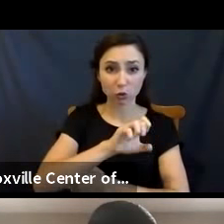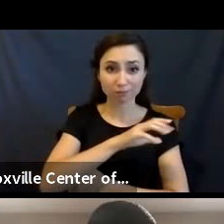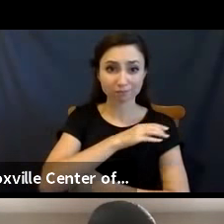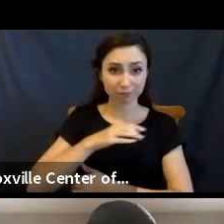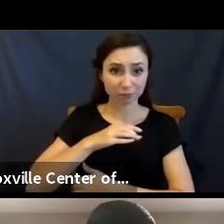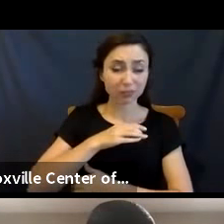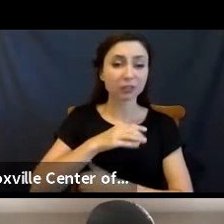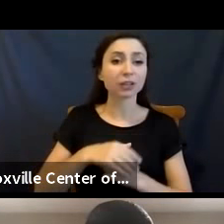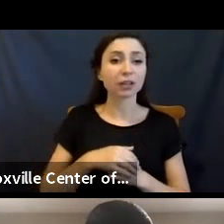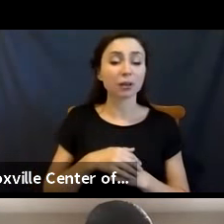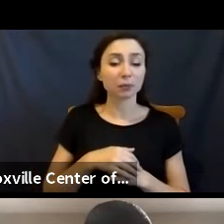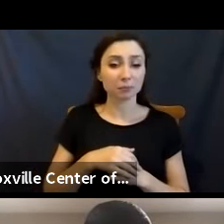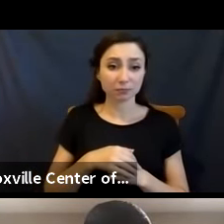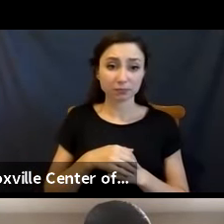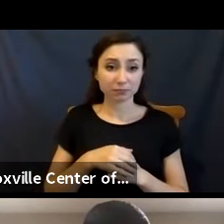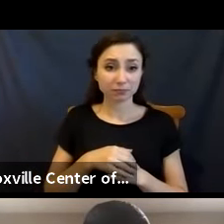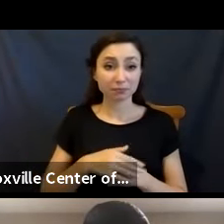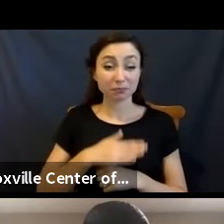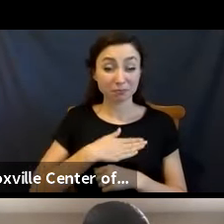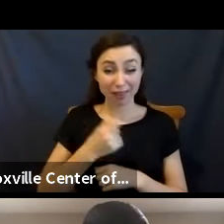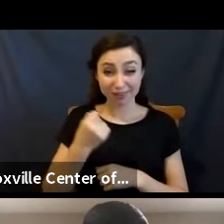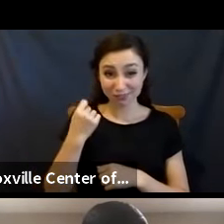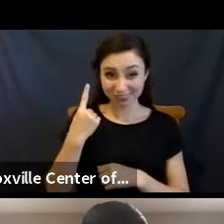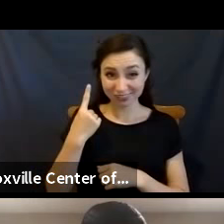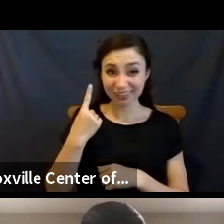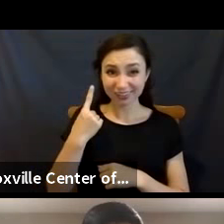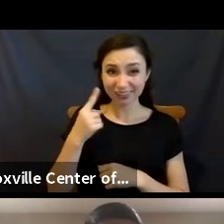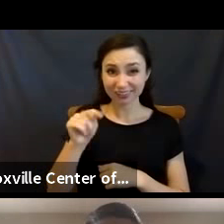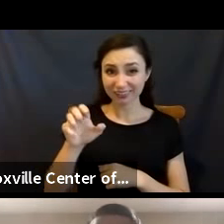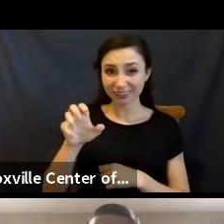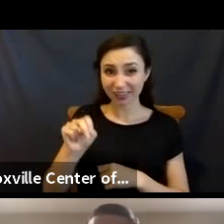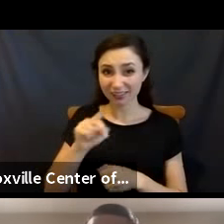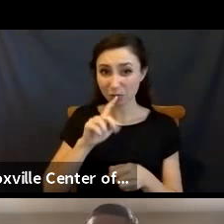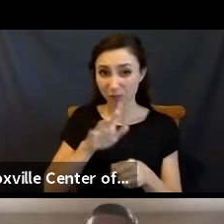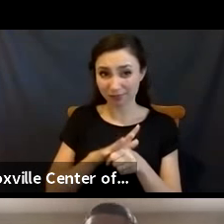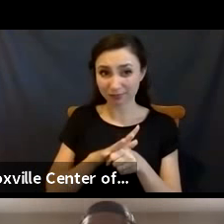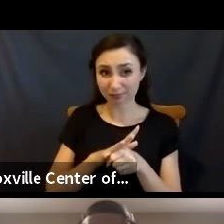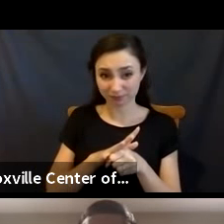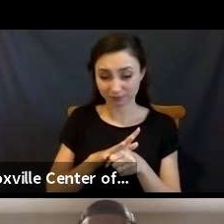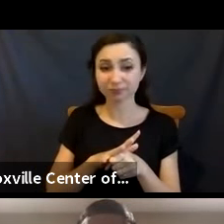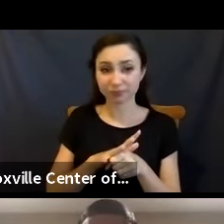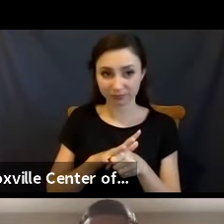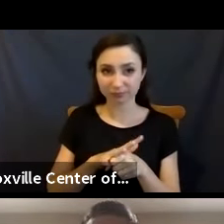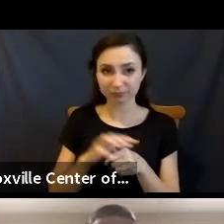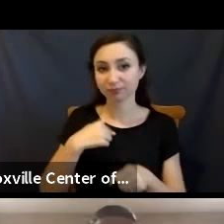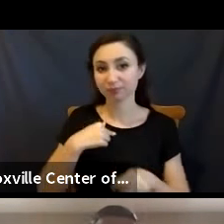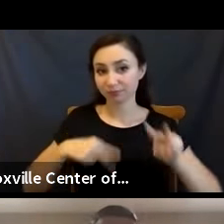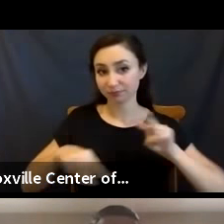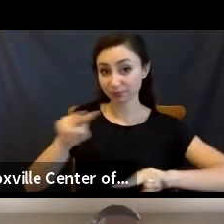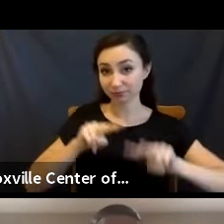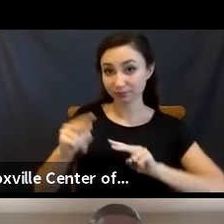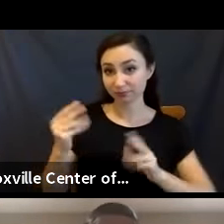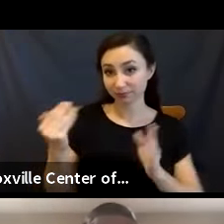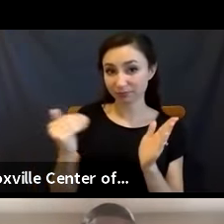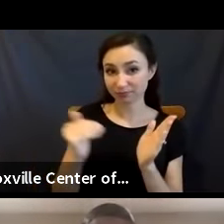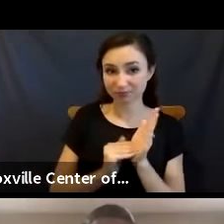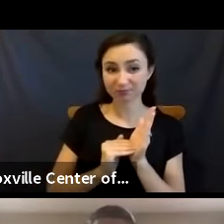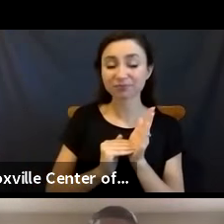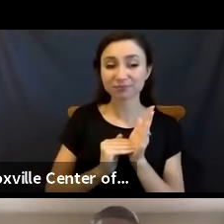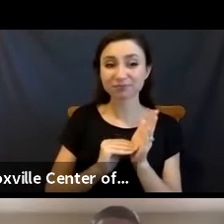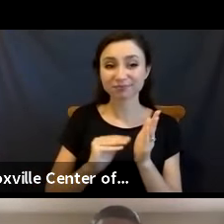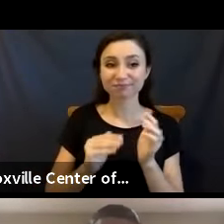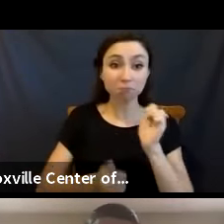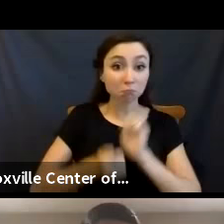understanding of the Tennessee Pledge is that it is, and I looked over it again, it's largely